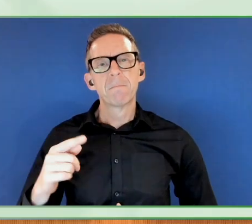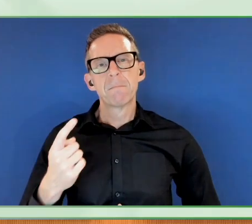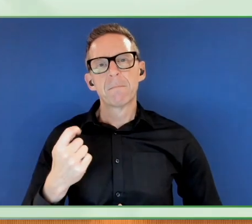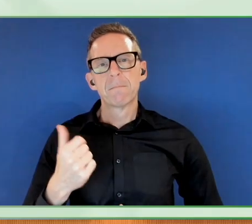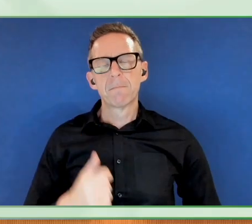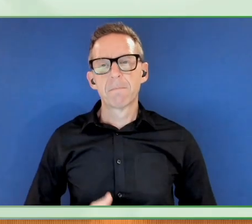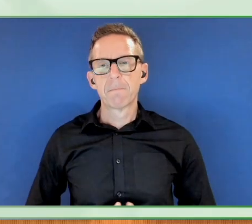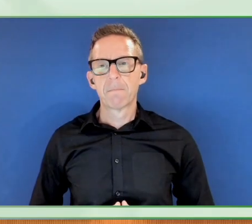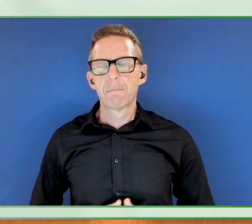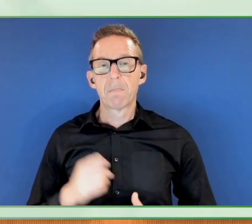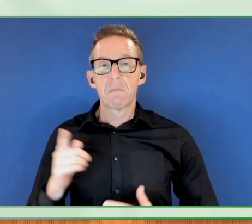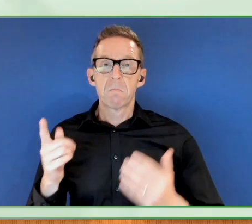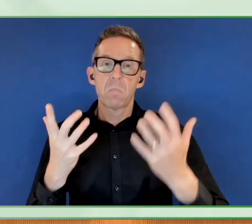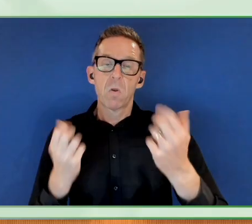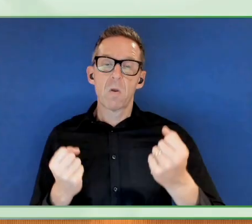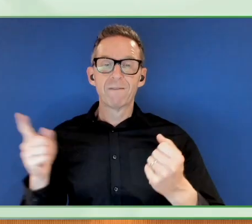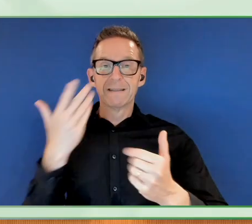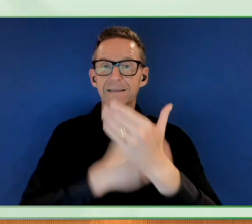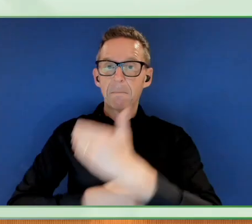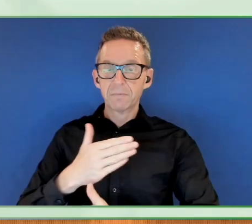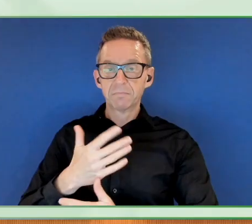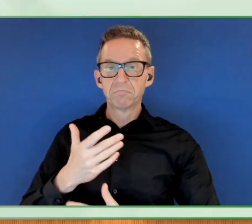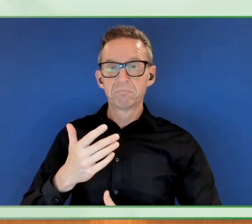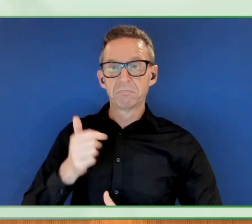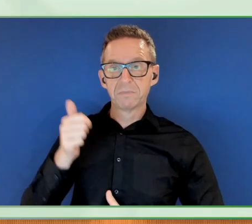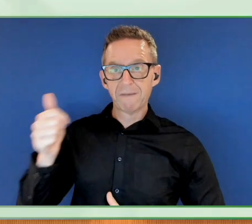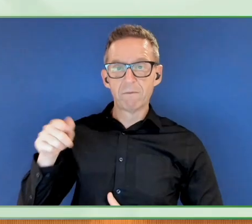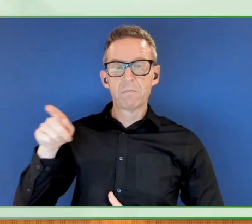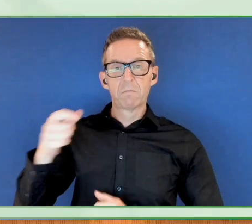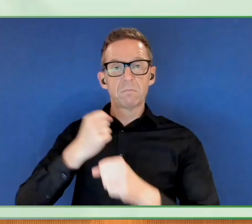disabilities, and they are working 20 years in this area.